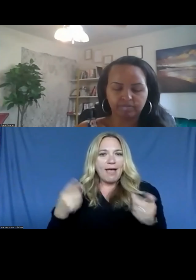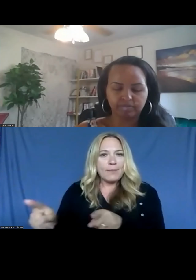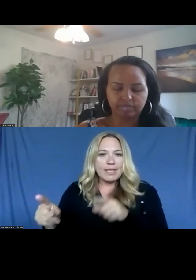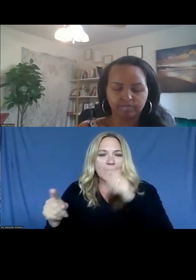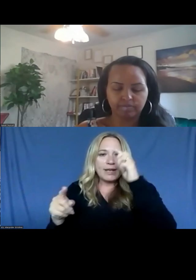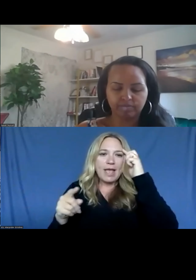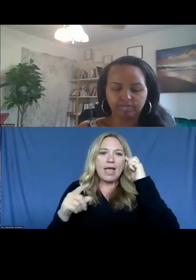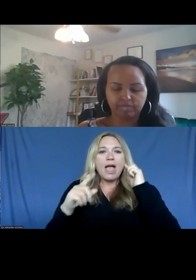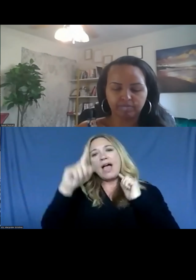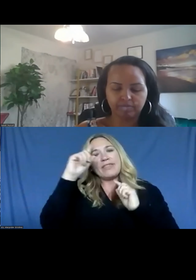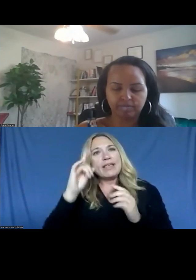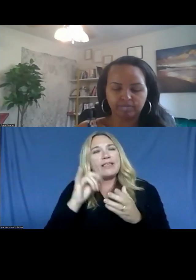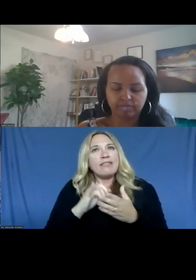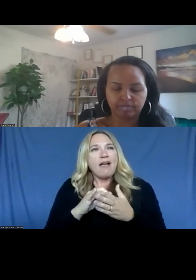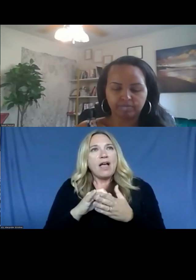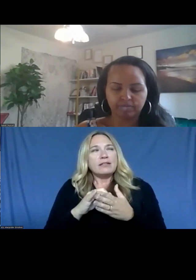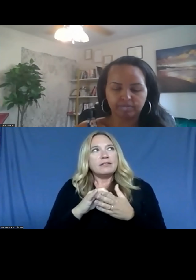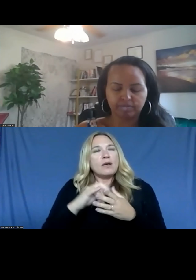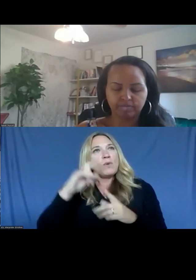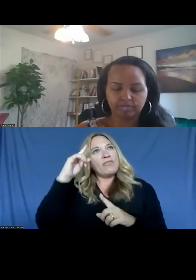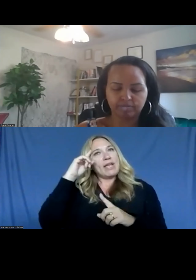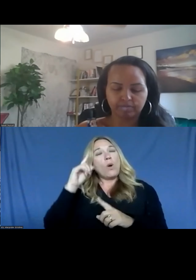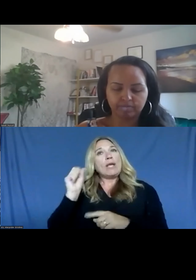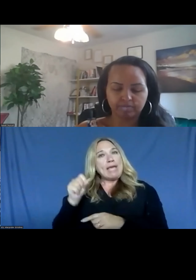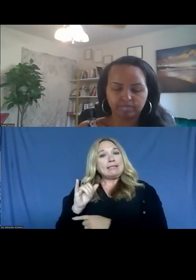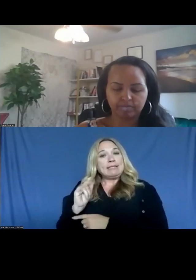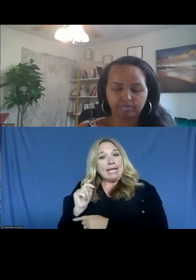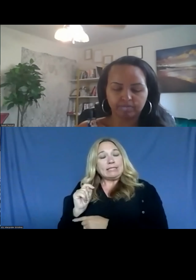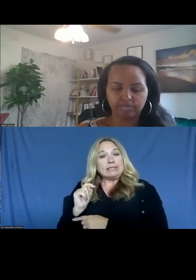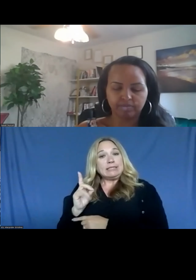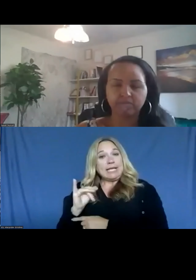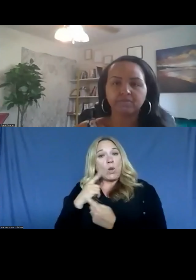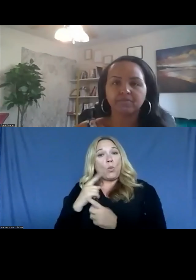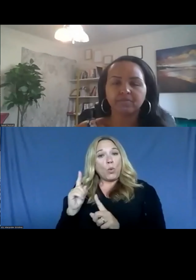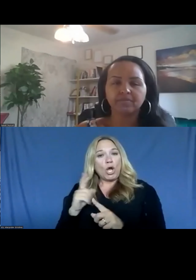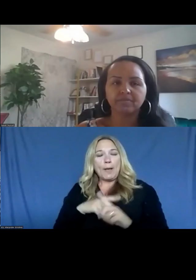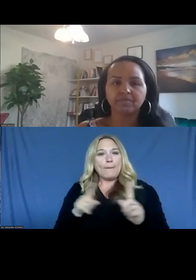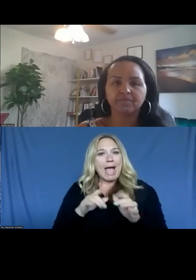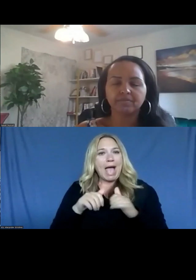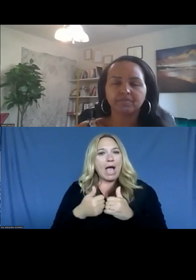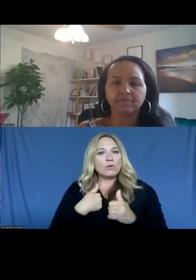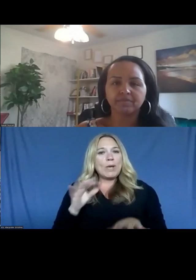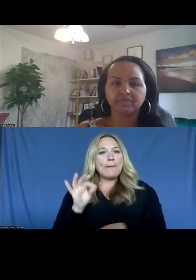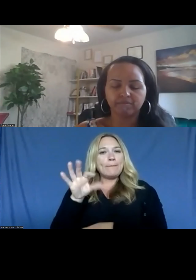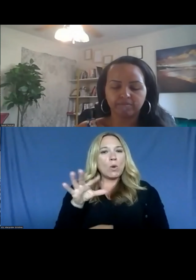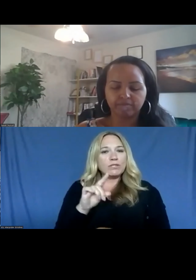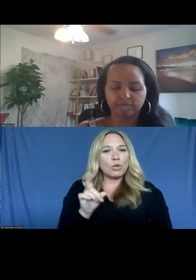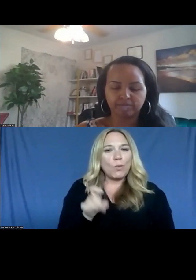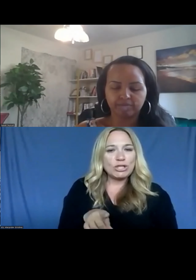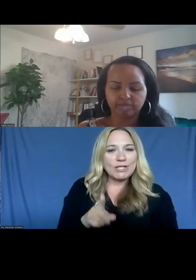to be learned about. It worked, but maybe we need to be posing the question differently. Maybe we need to be elevating, as you were talking about,